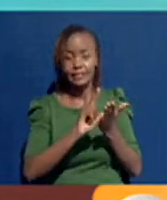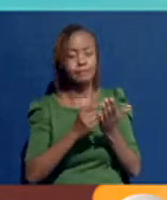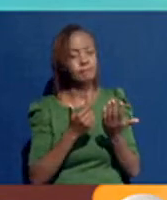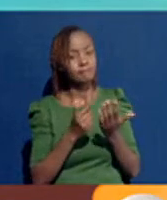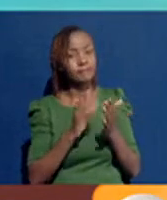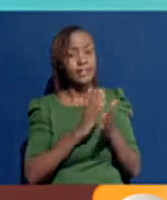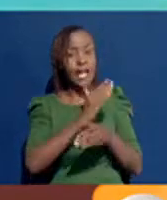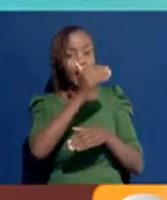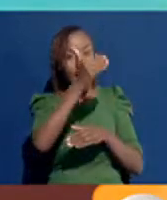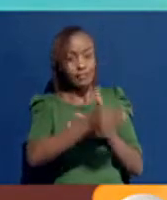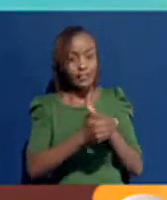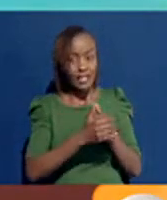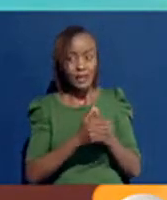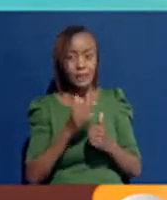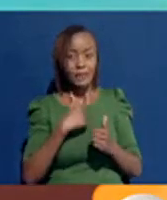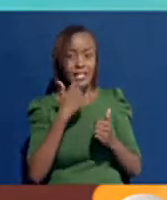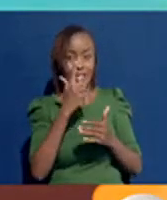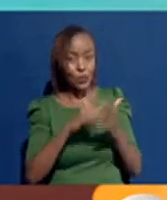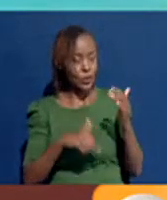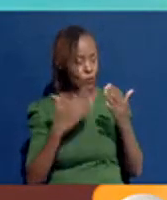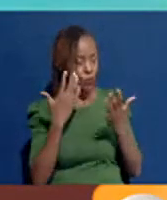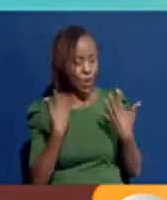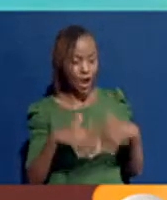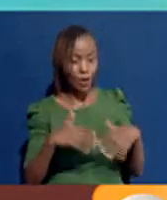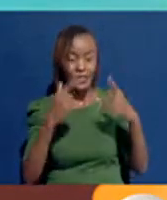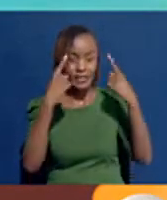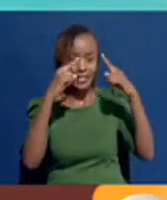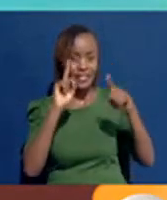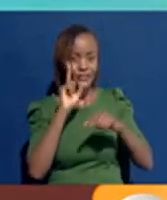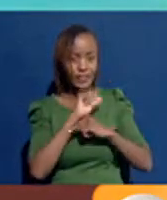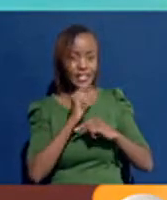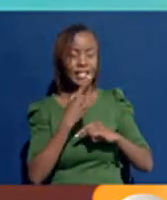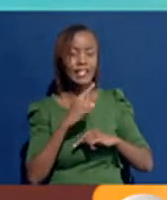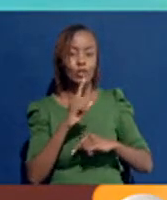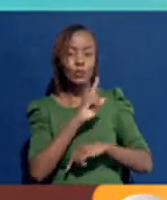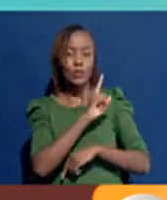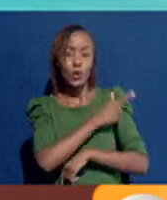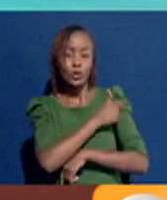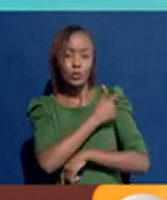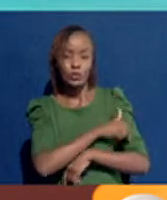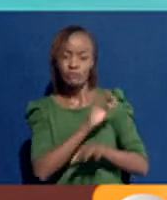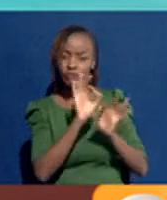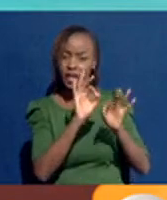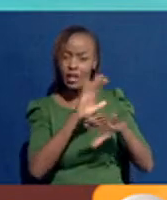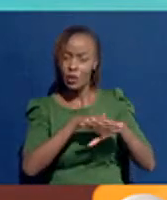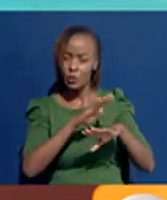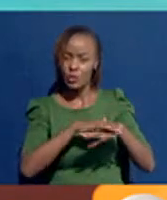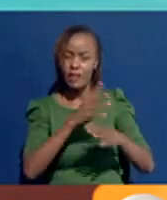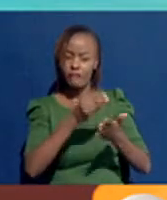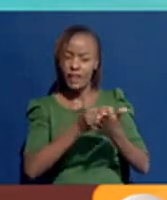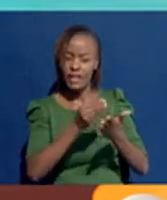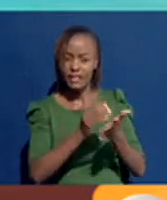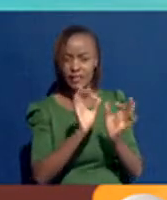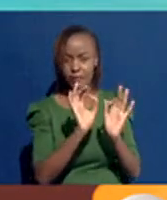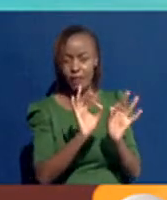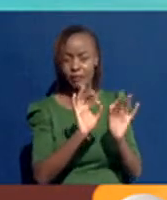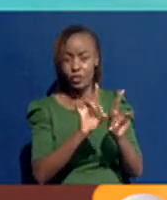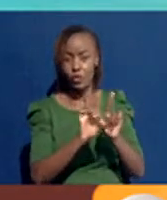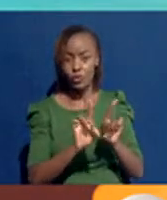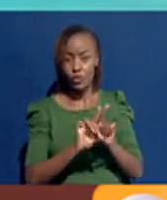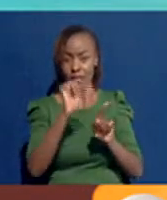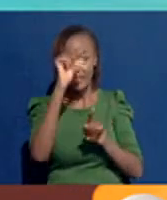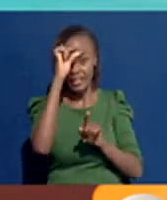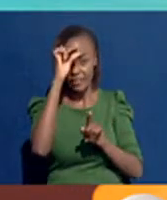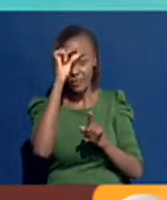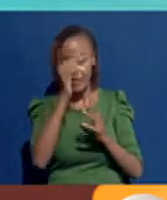with the rest, I can say this is right now, because the institution now is on a good financial footing, and all governance structure